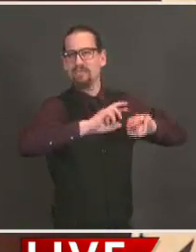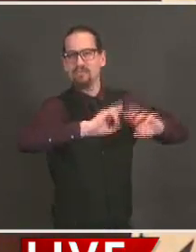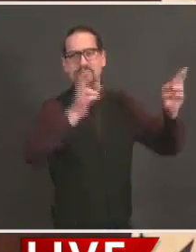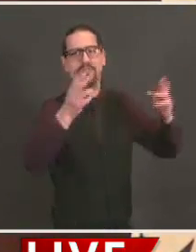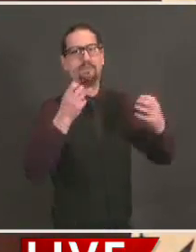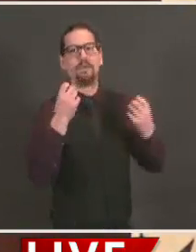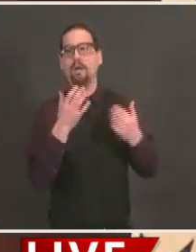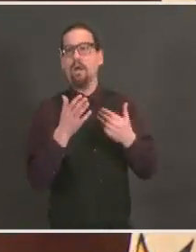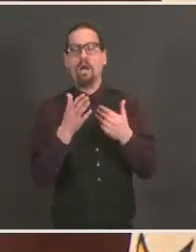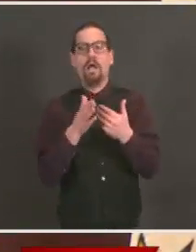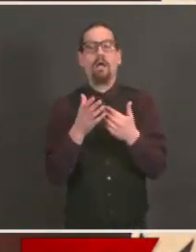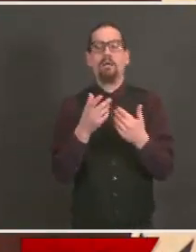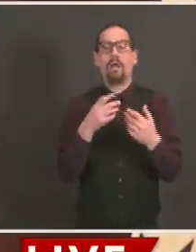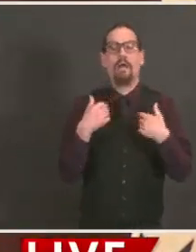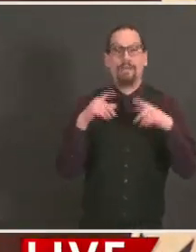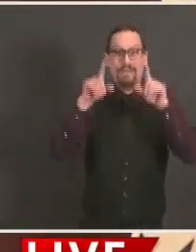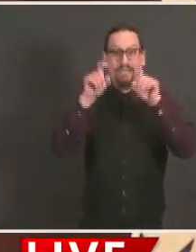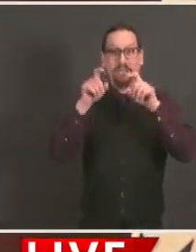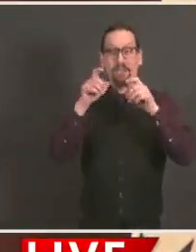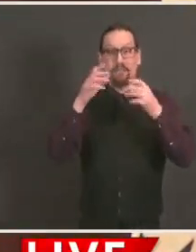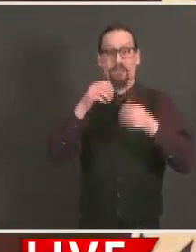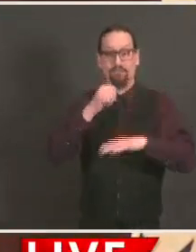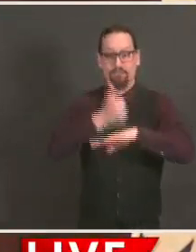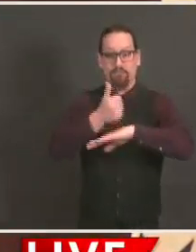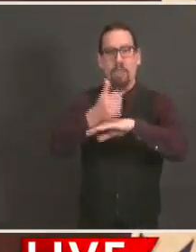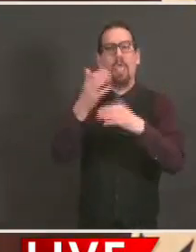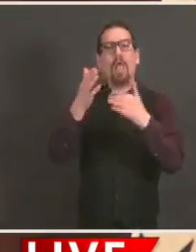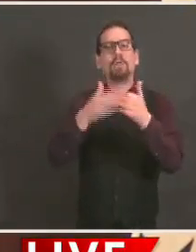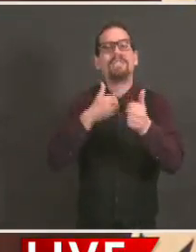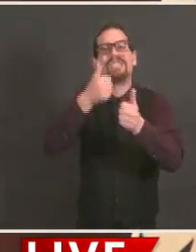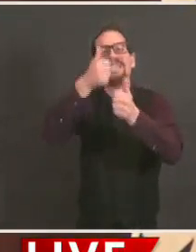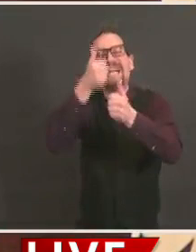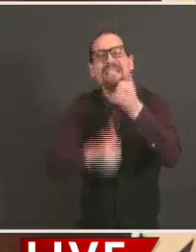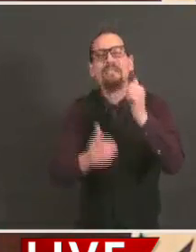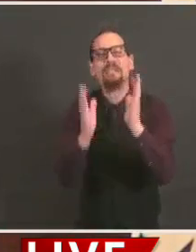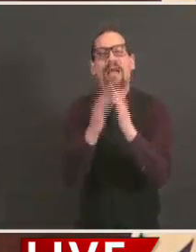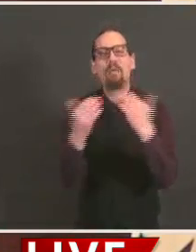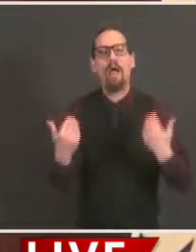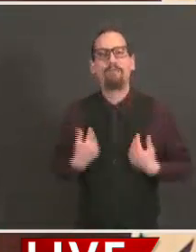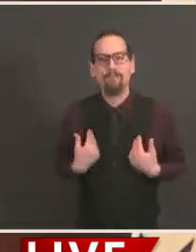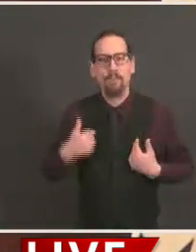Island, and you can make same-day appointments at many of them at